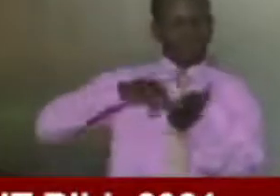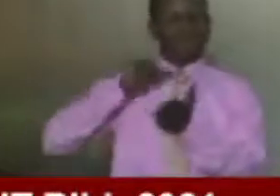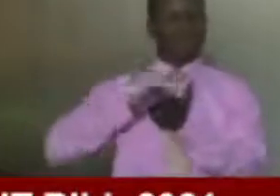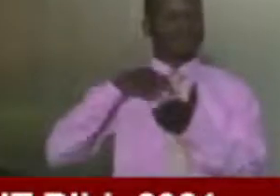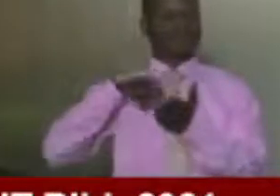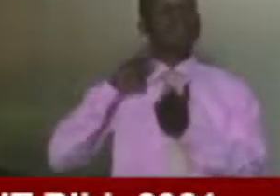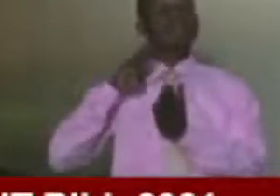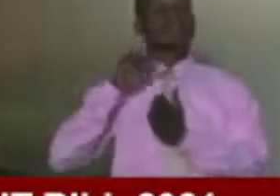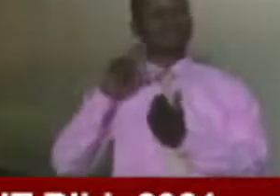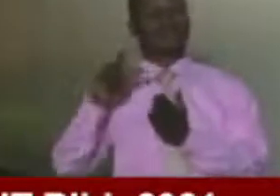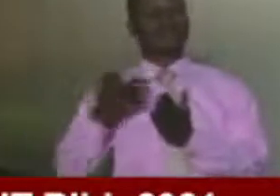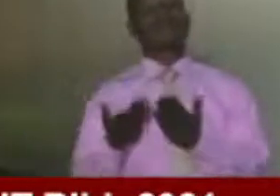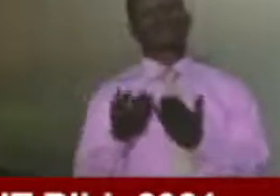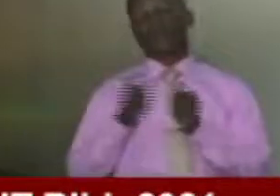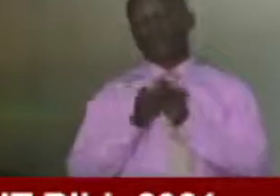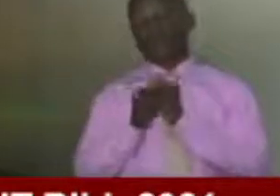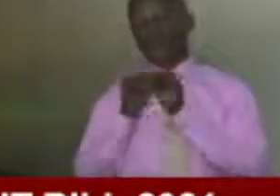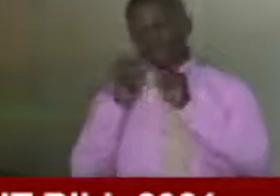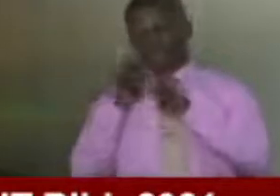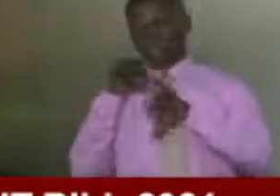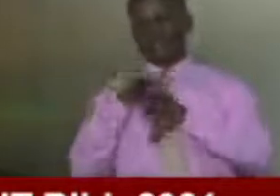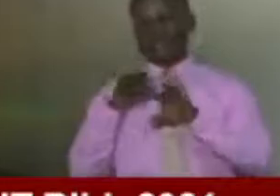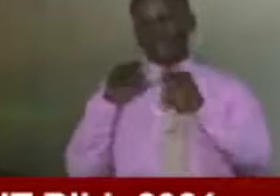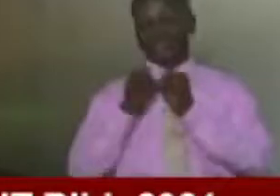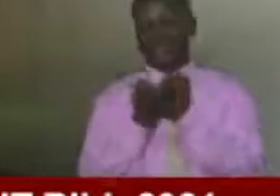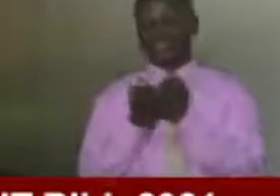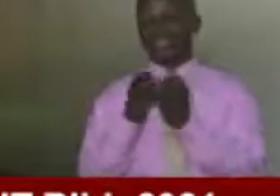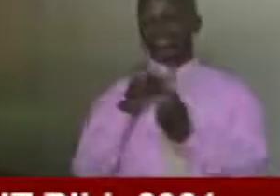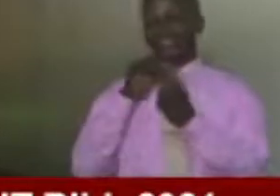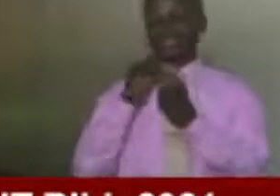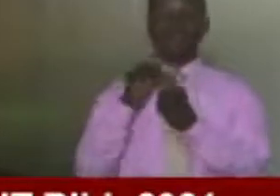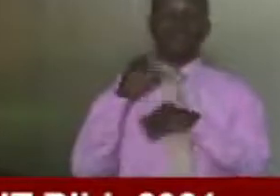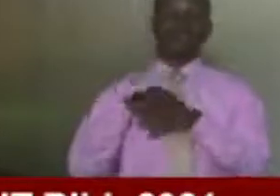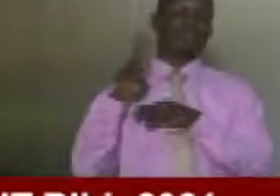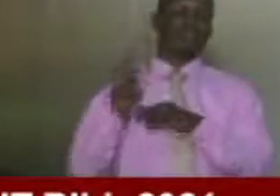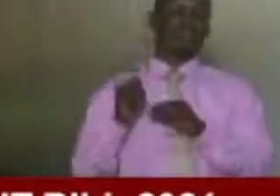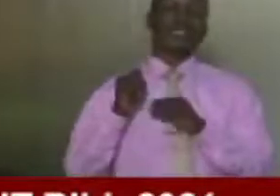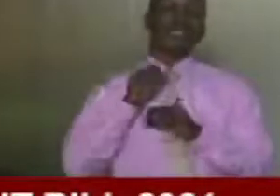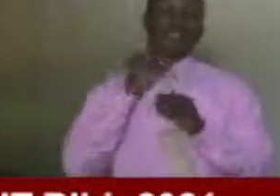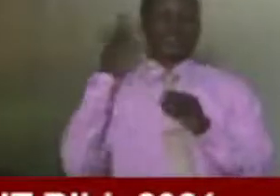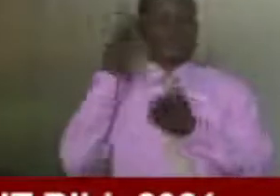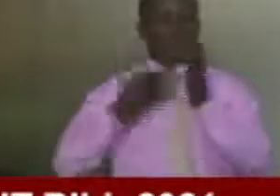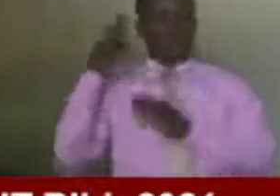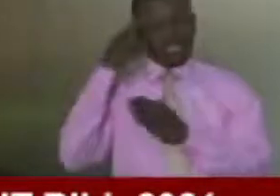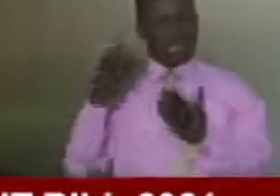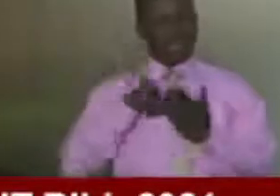us from the civil society, especially the EU-SDGM partners, is that there are so